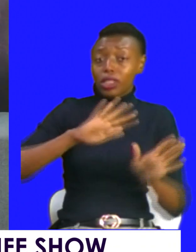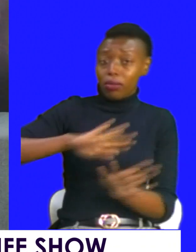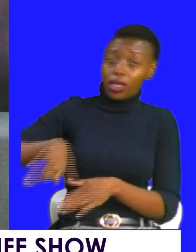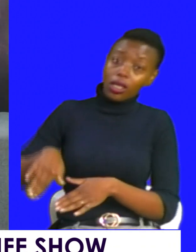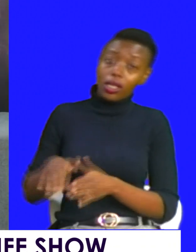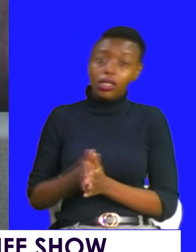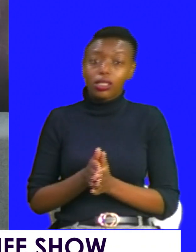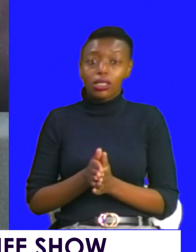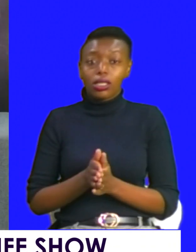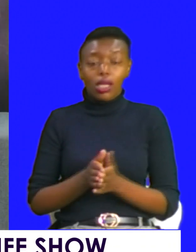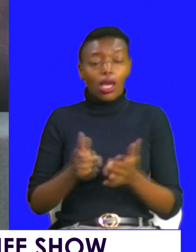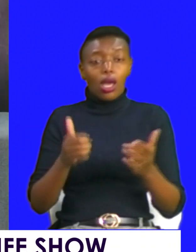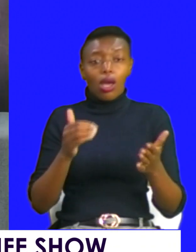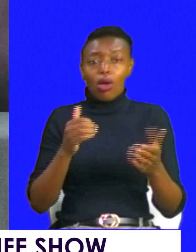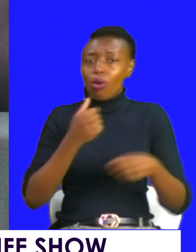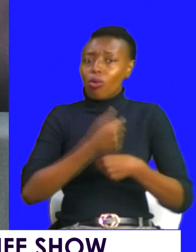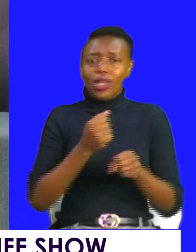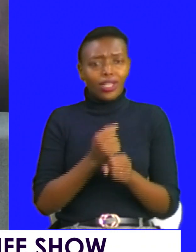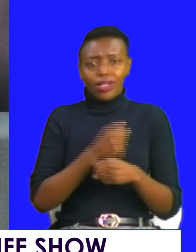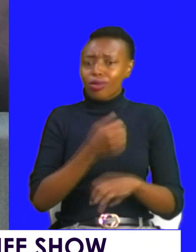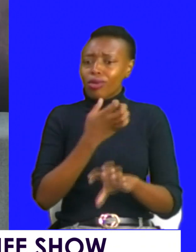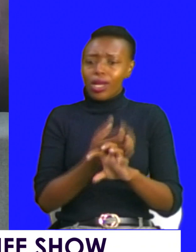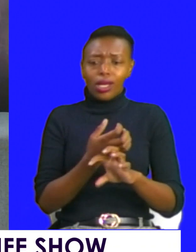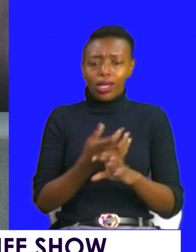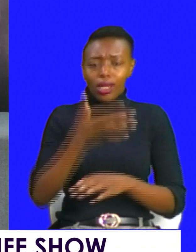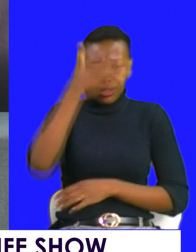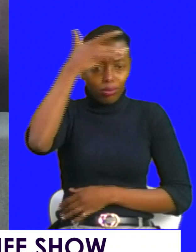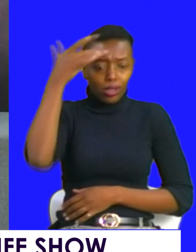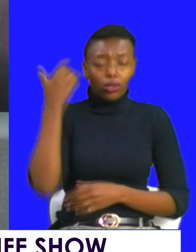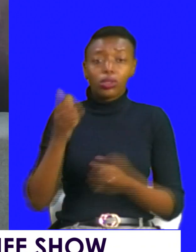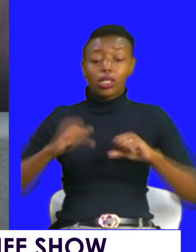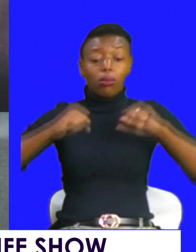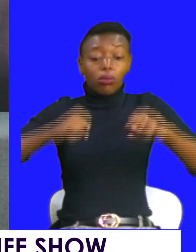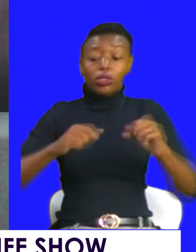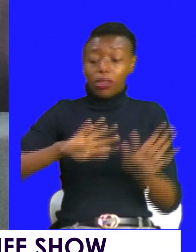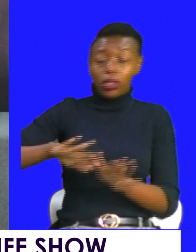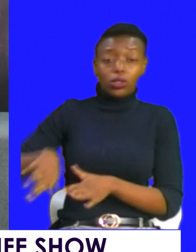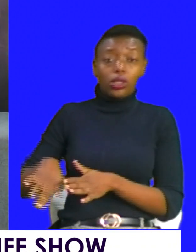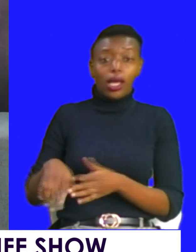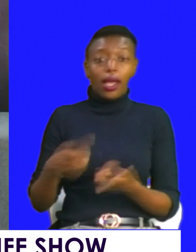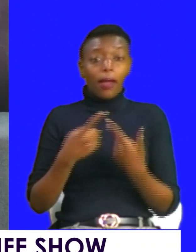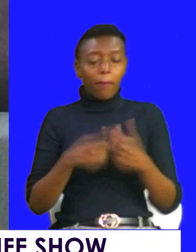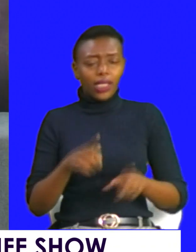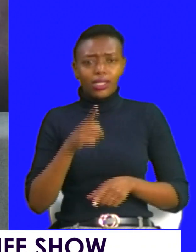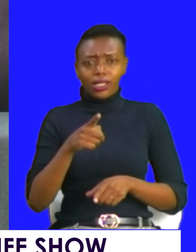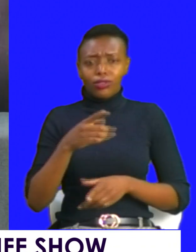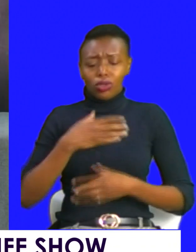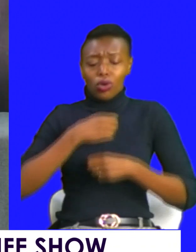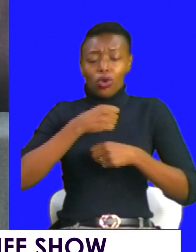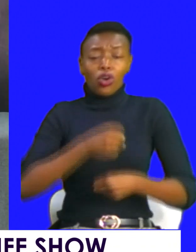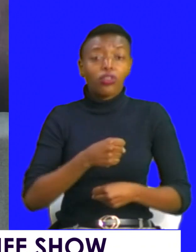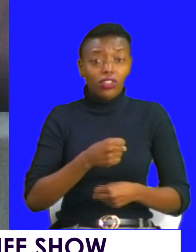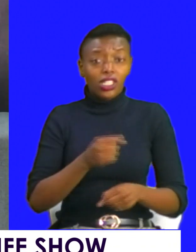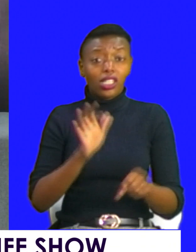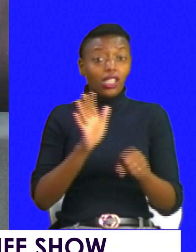because you need to have a succession plan. Okay. Right. You need to have job shadowing, you need to